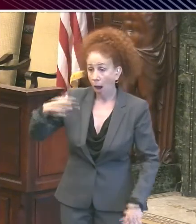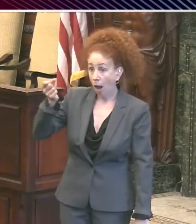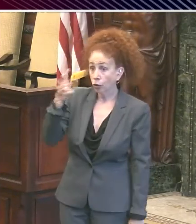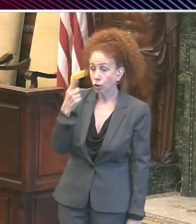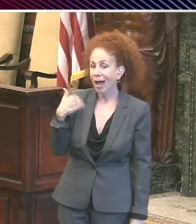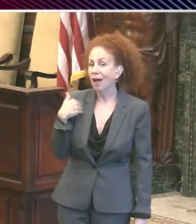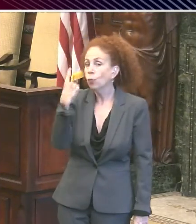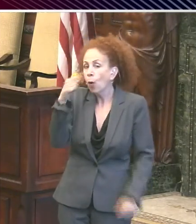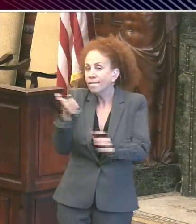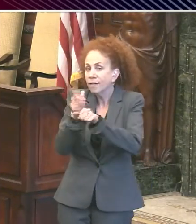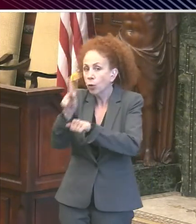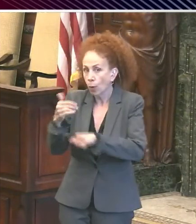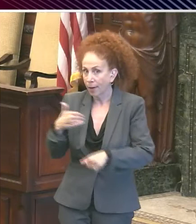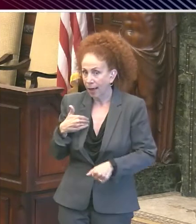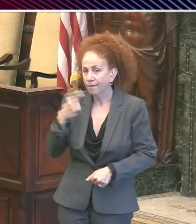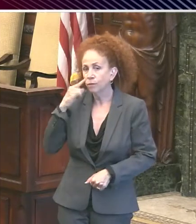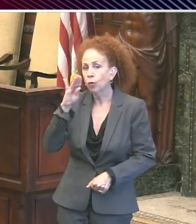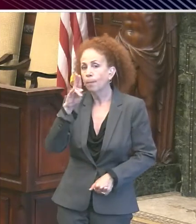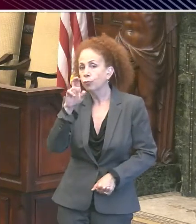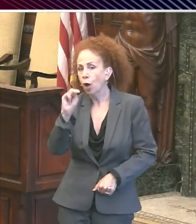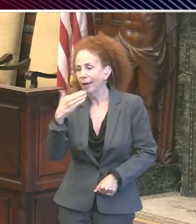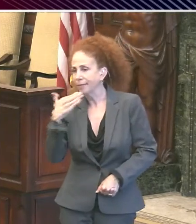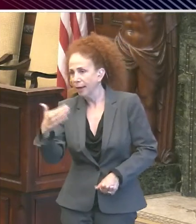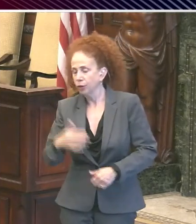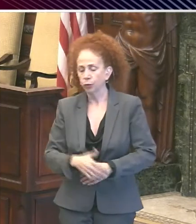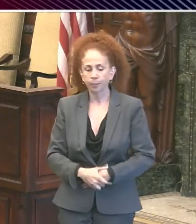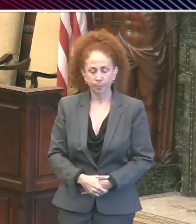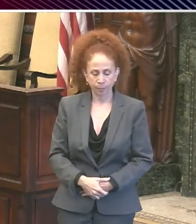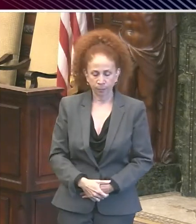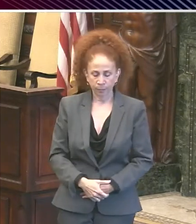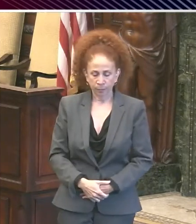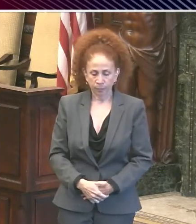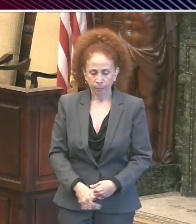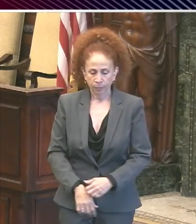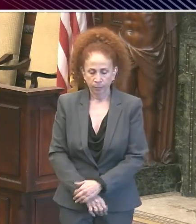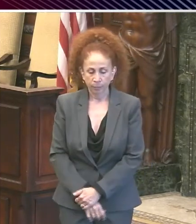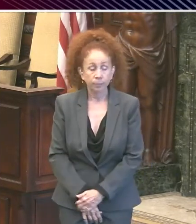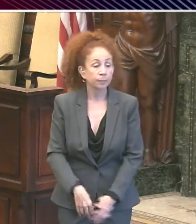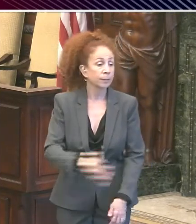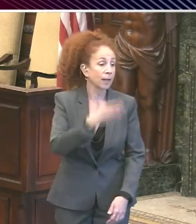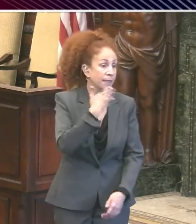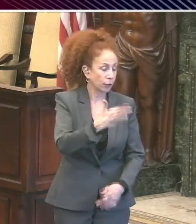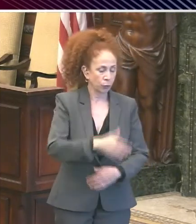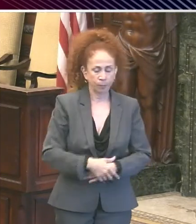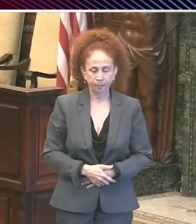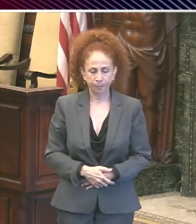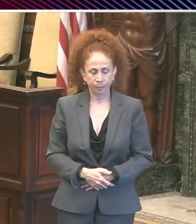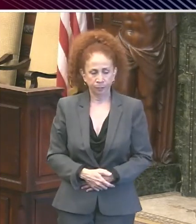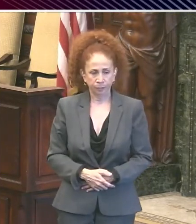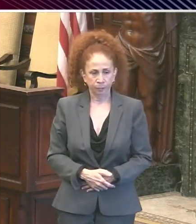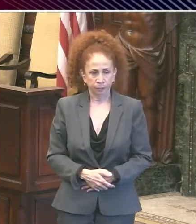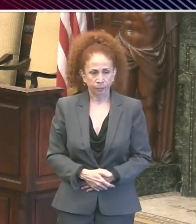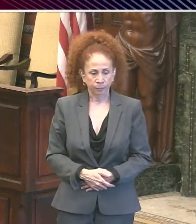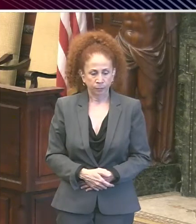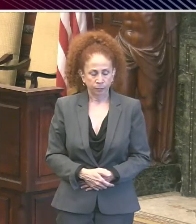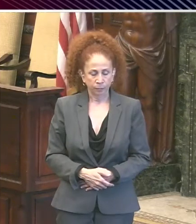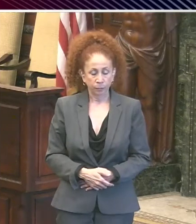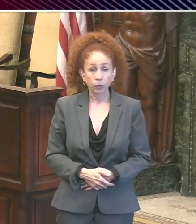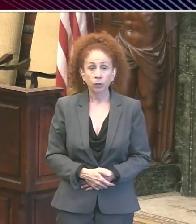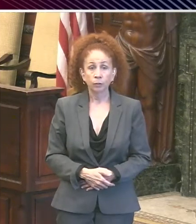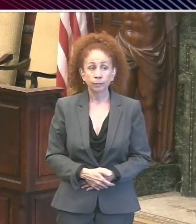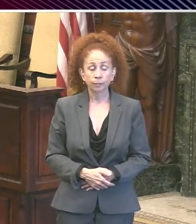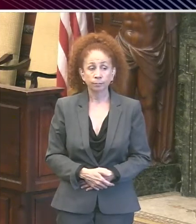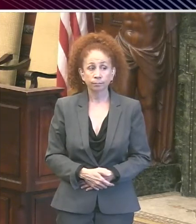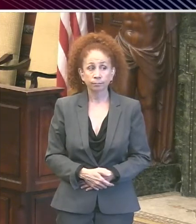Understood. I have one follow-up question for Brian. Thank you. Okay, thank you. We're going to keep